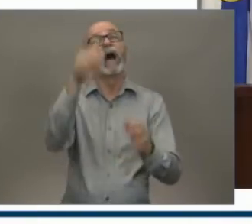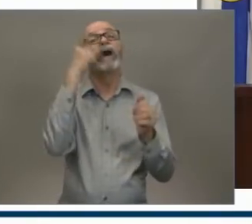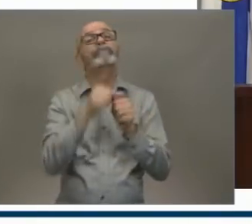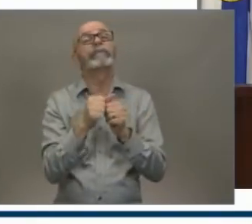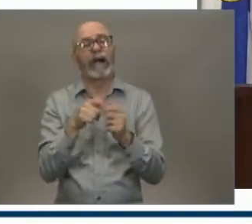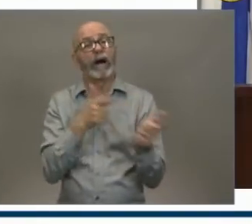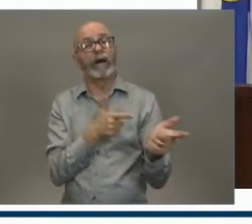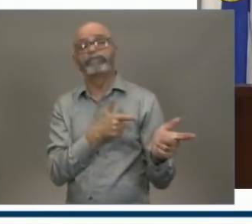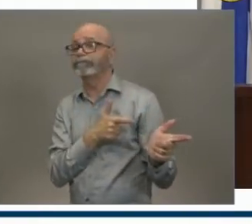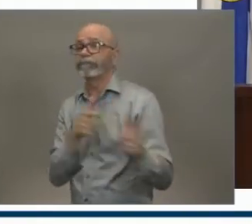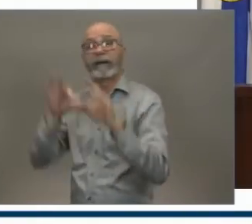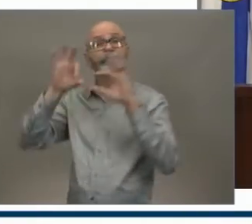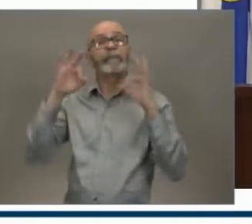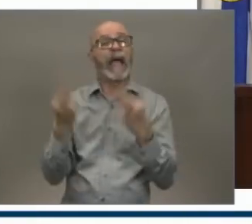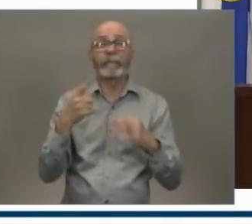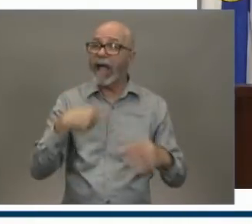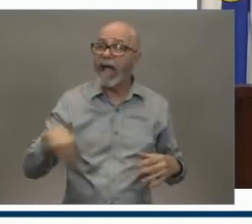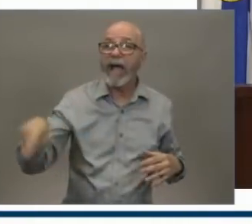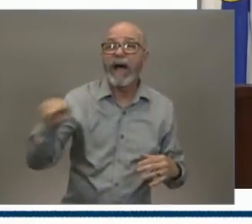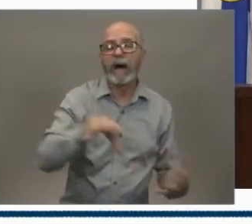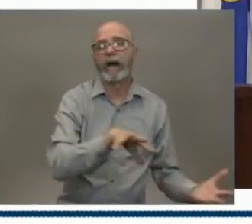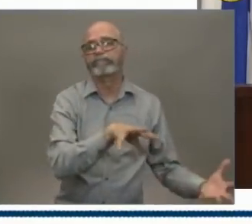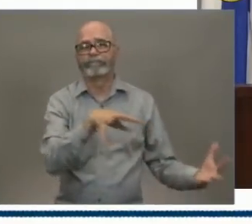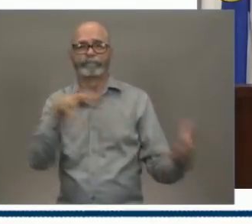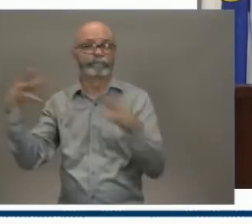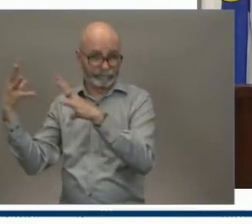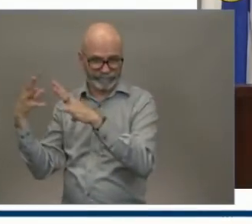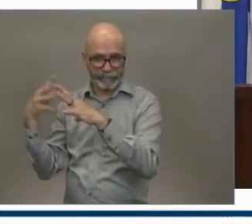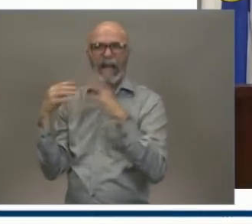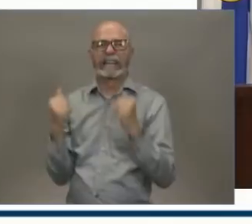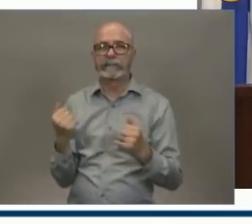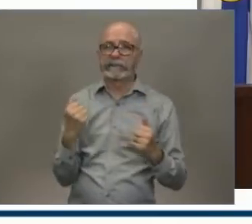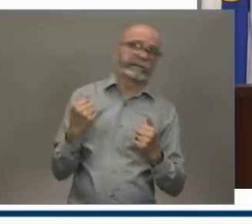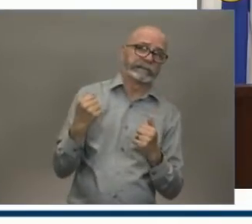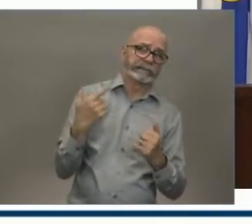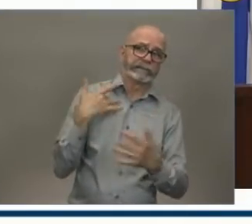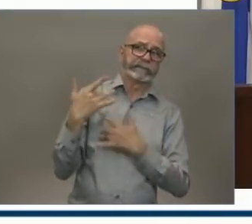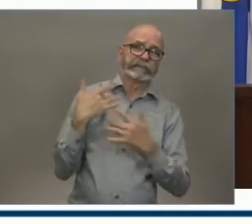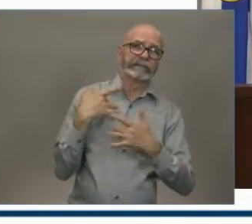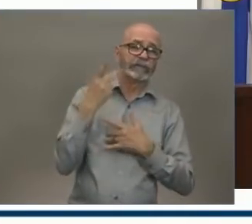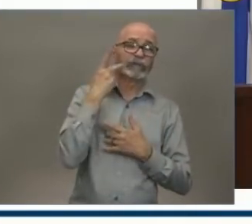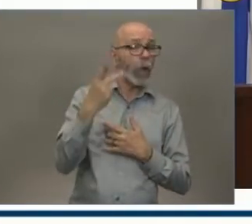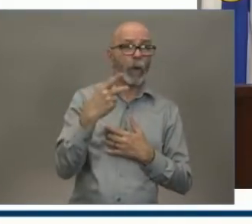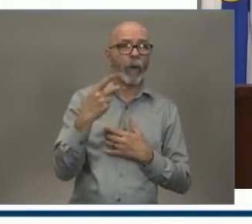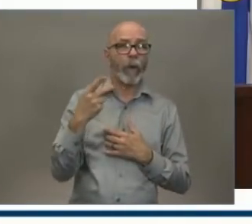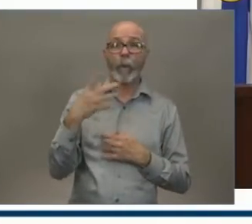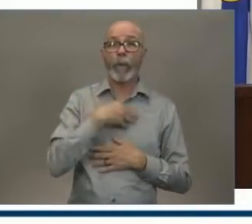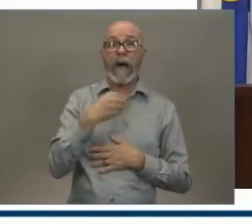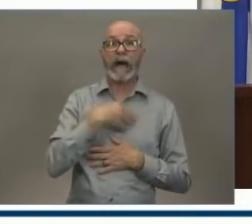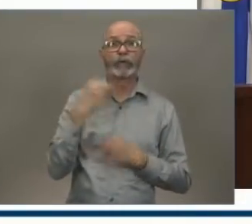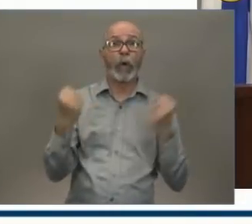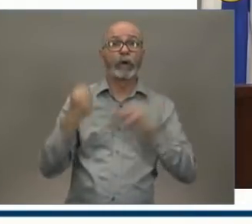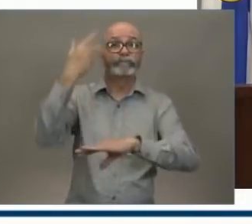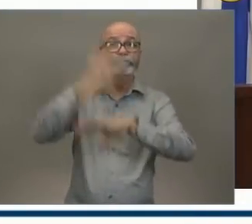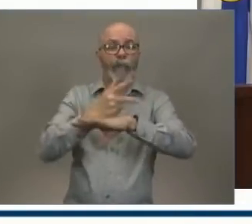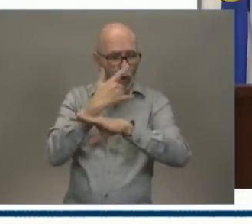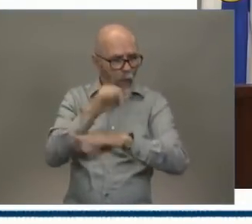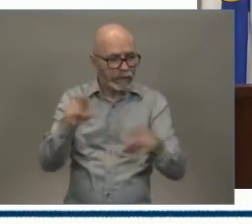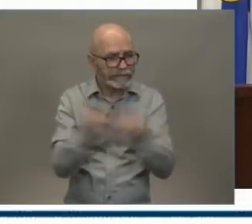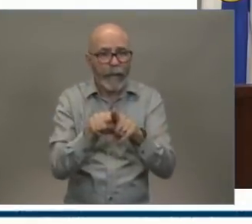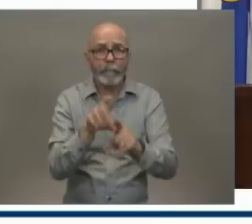step, but they are still concerned you can still get decommissioned accessories and that the ban only affects RCMP vehicles and